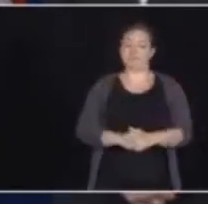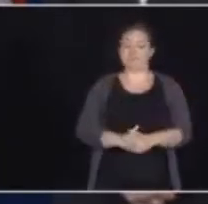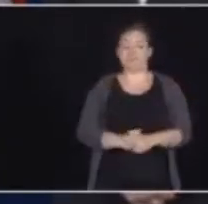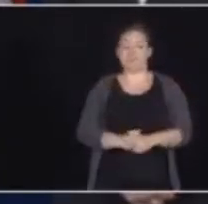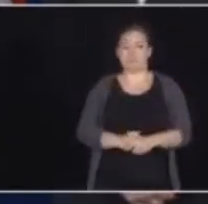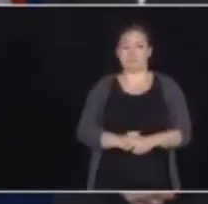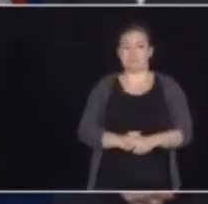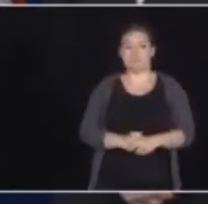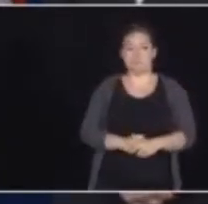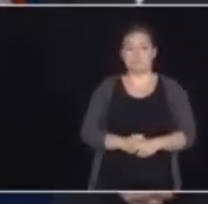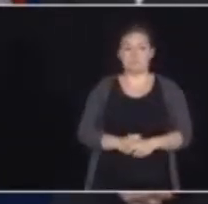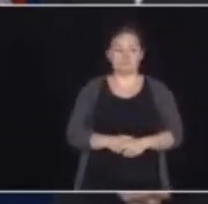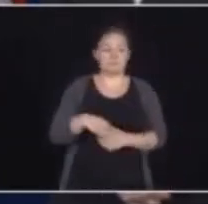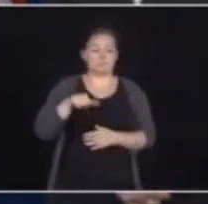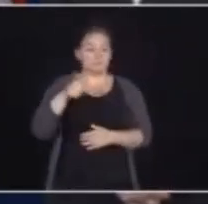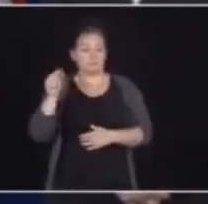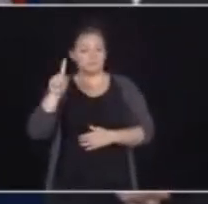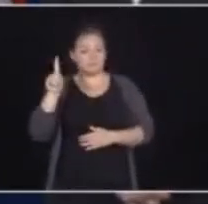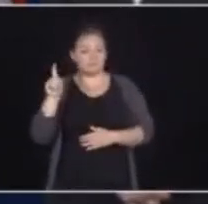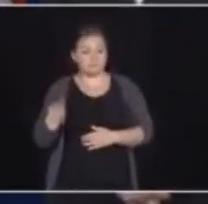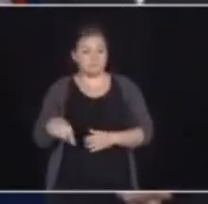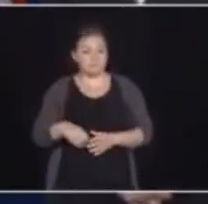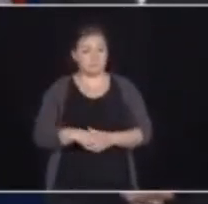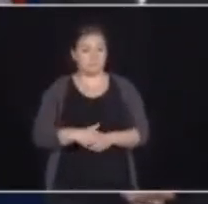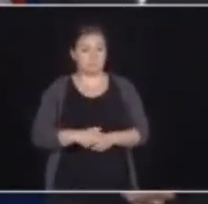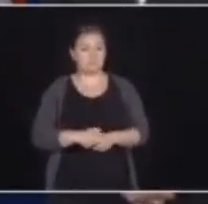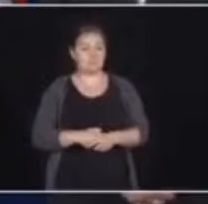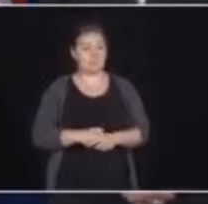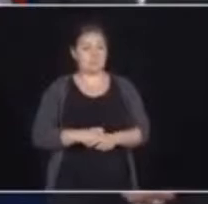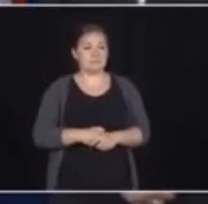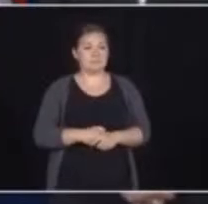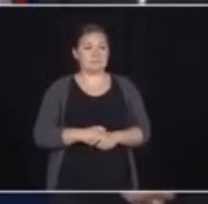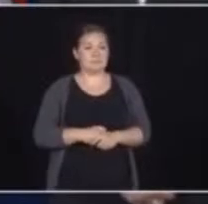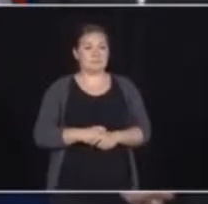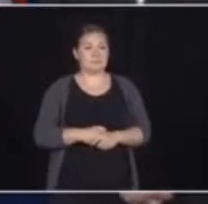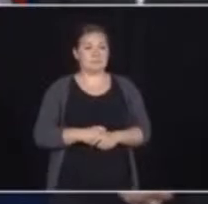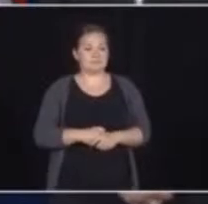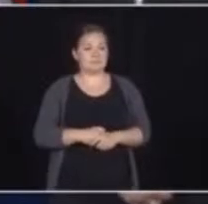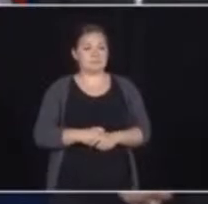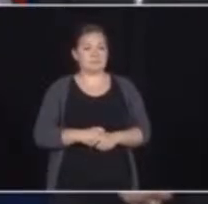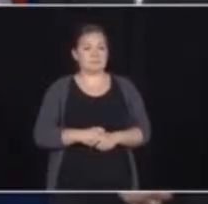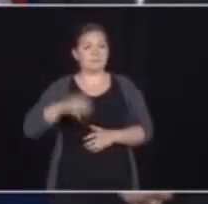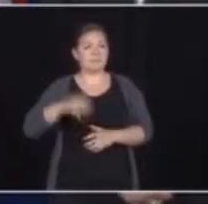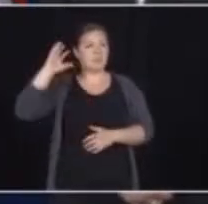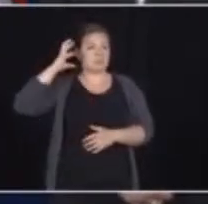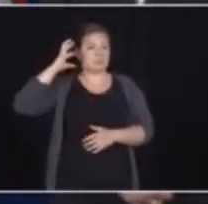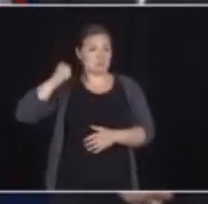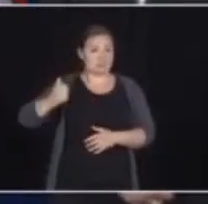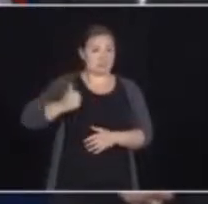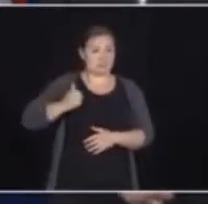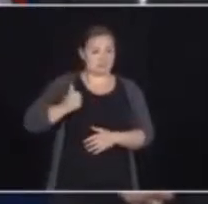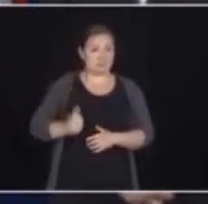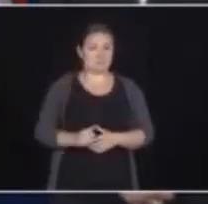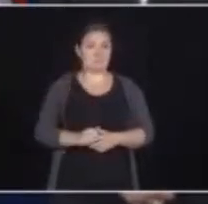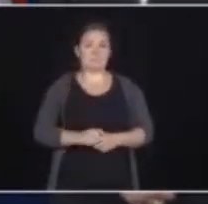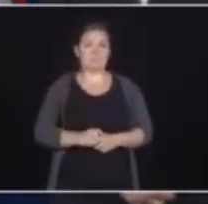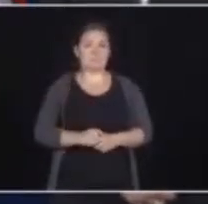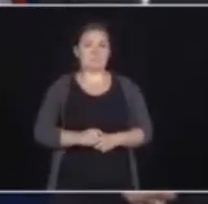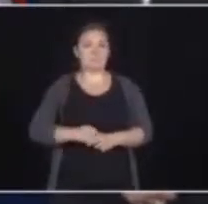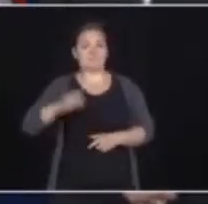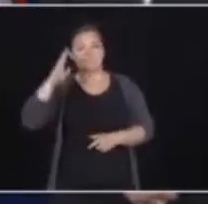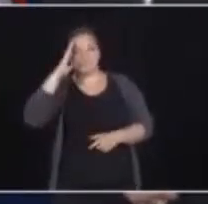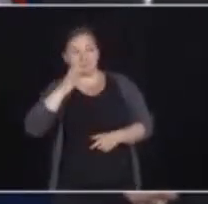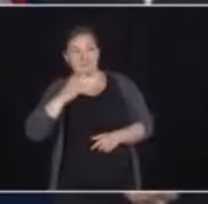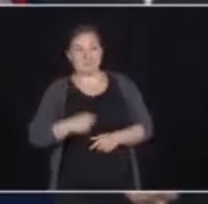Next question. Next question comes from Natasha MacDonald from Radio Canada. Please go ahead. Hi, Natasha.